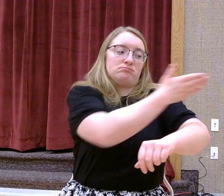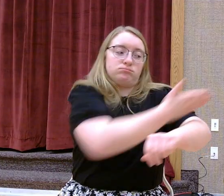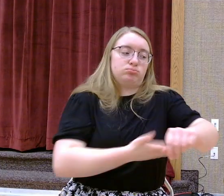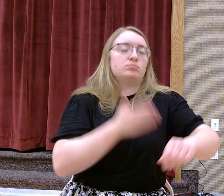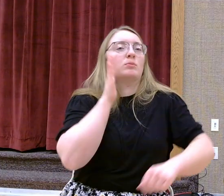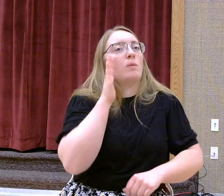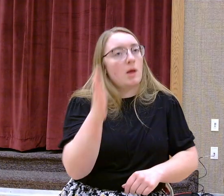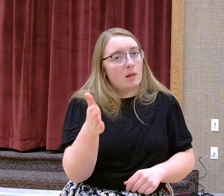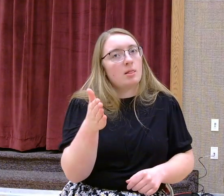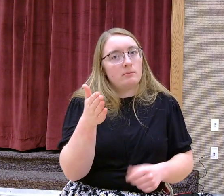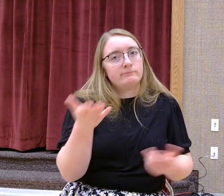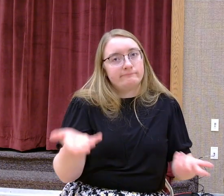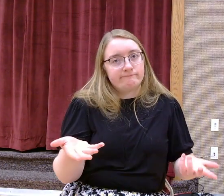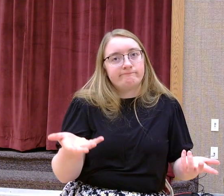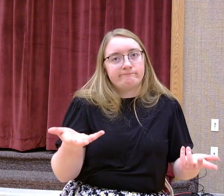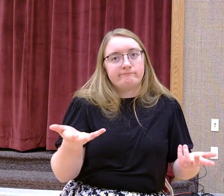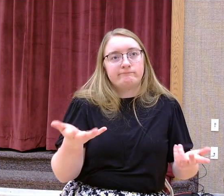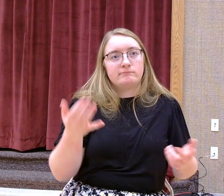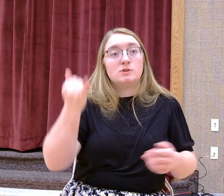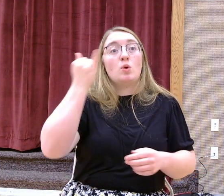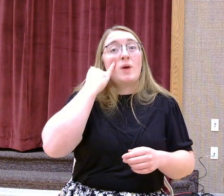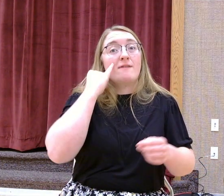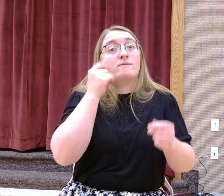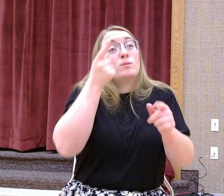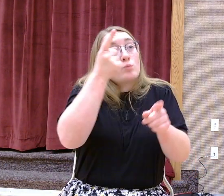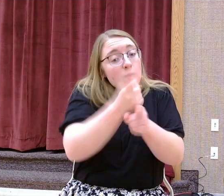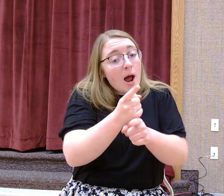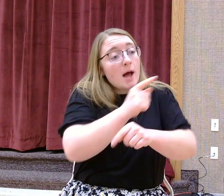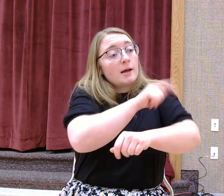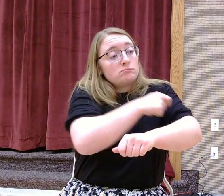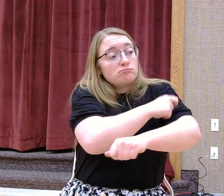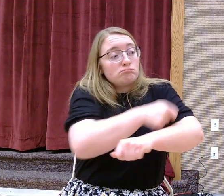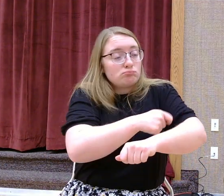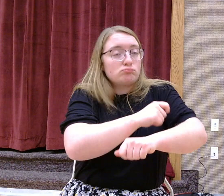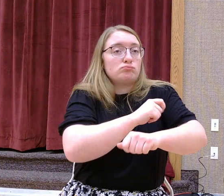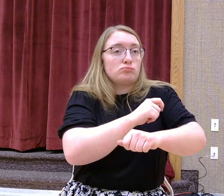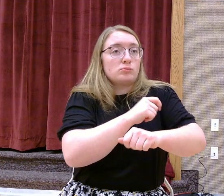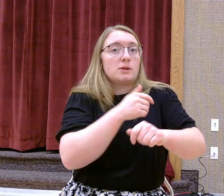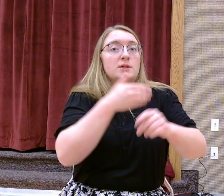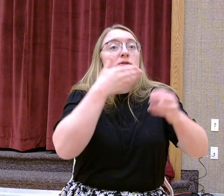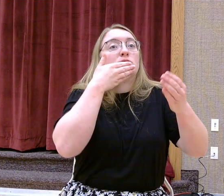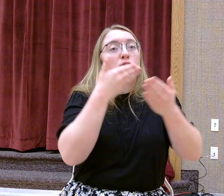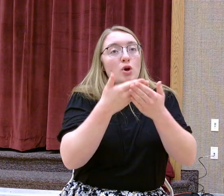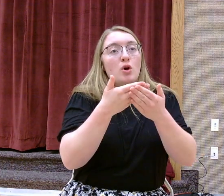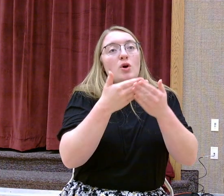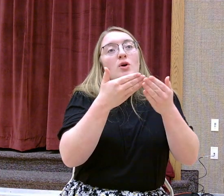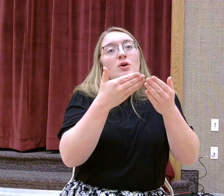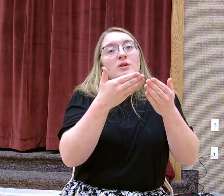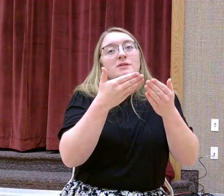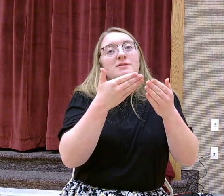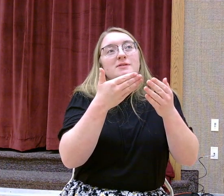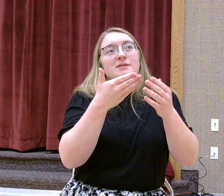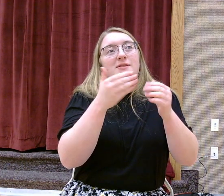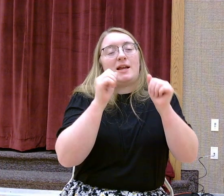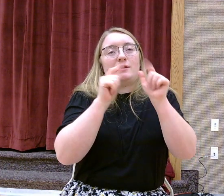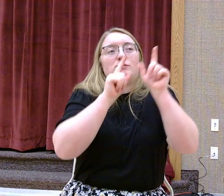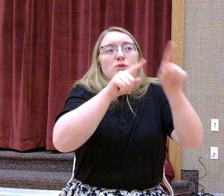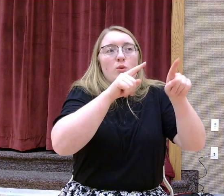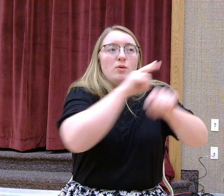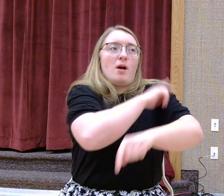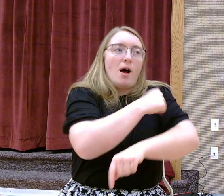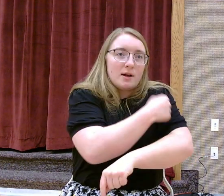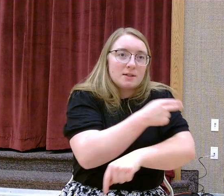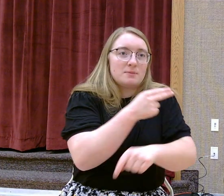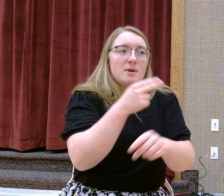they have a tourniquet. Unless it was put on correctly or quickly, and they get to us quickly, that causes massive